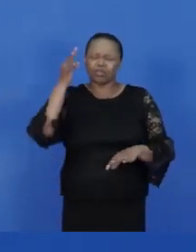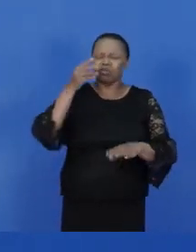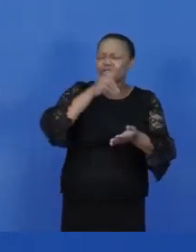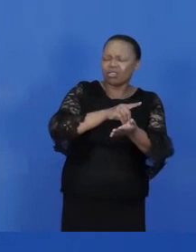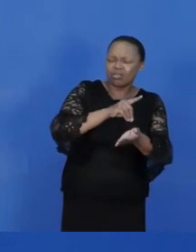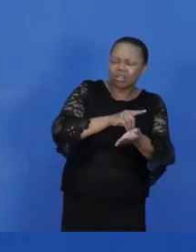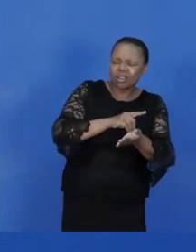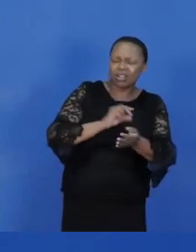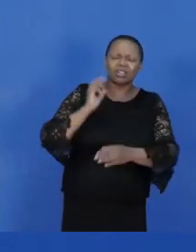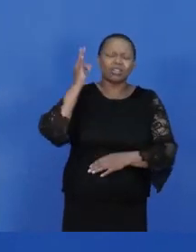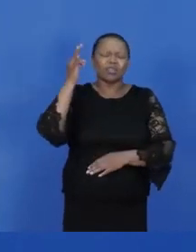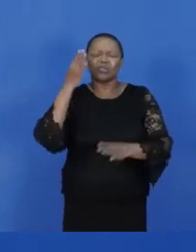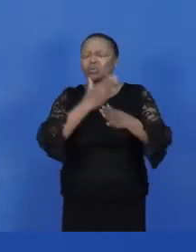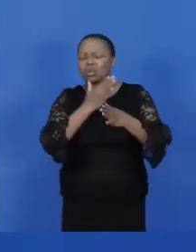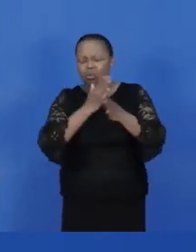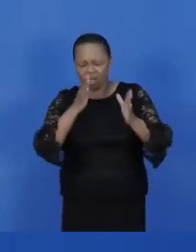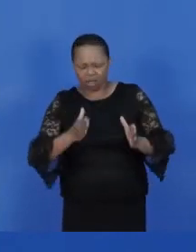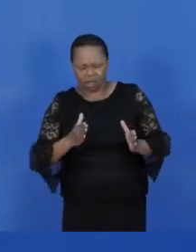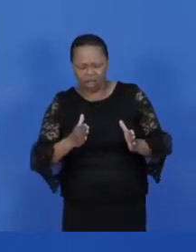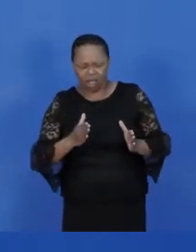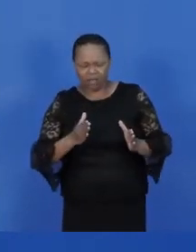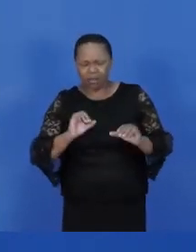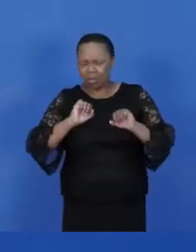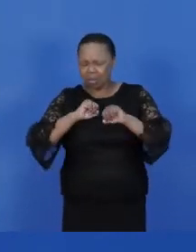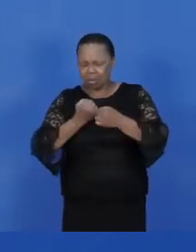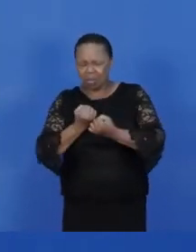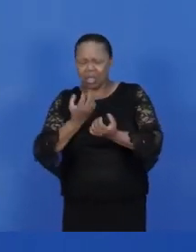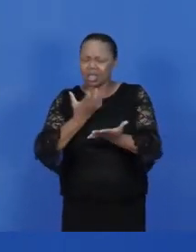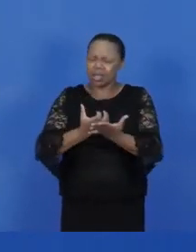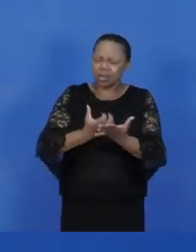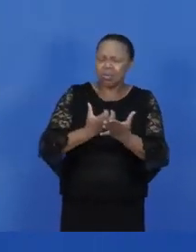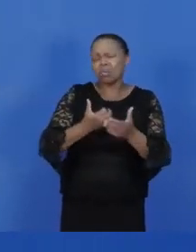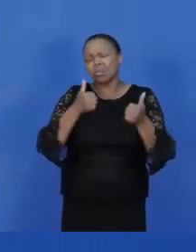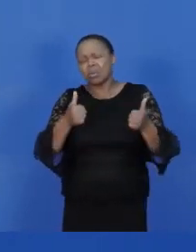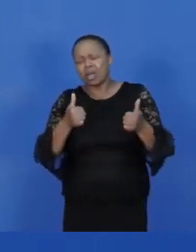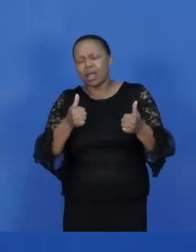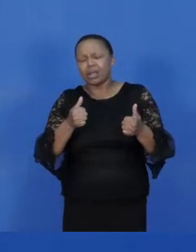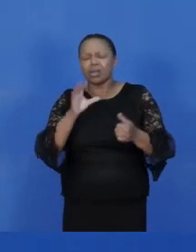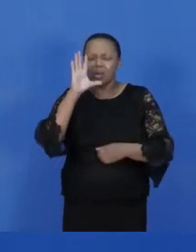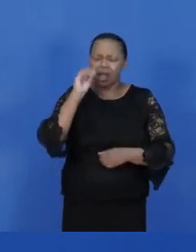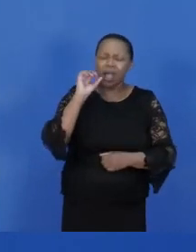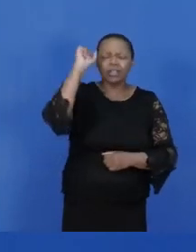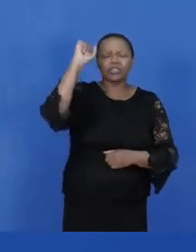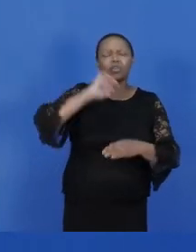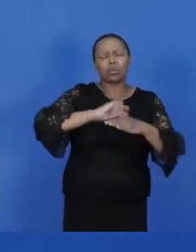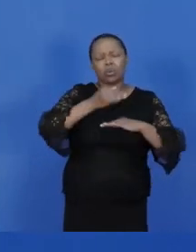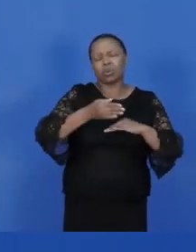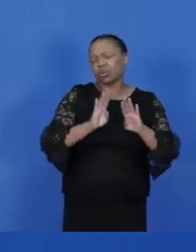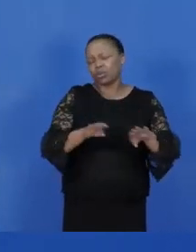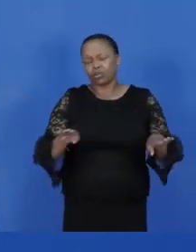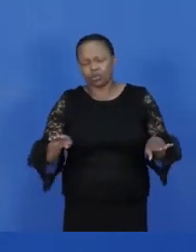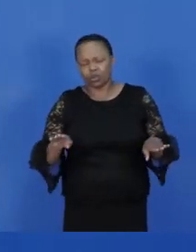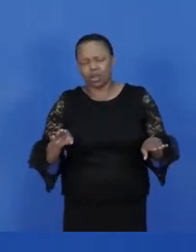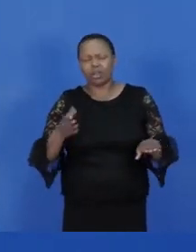our future lawyers. They are future workers. They are the ones who will make the economy sustainable and working. We ask for your protection over their